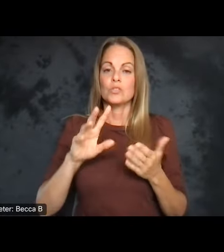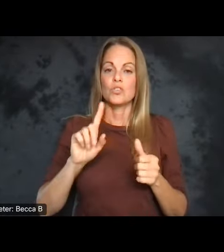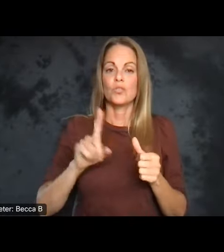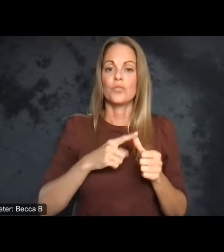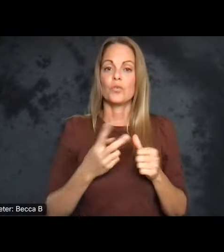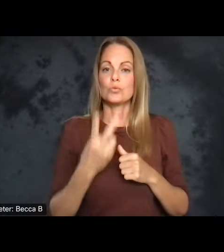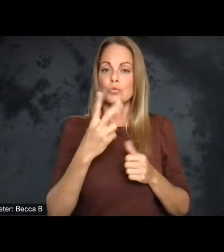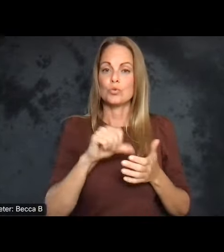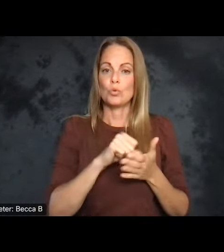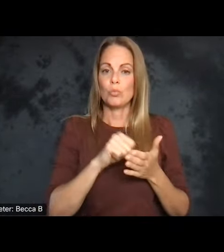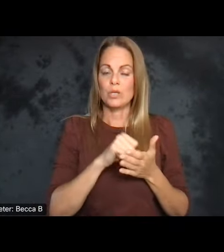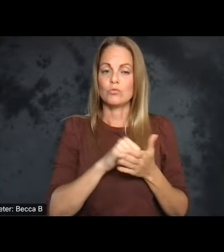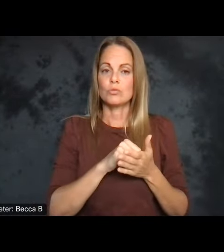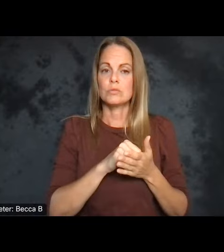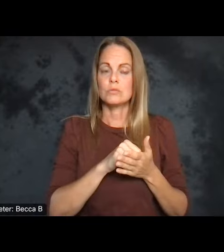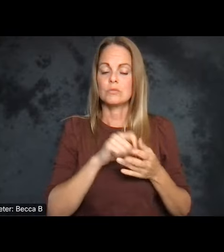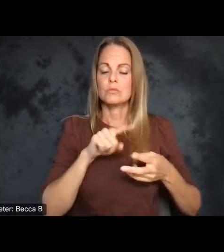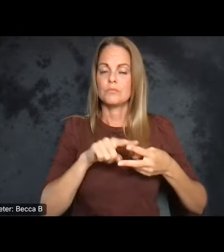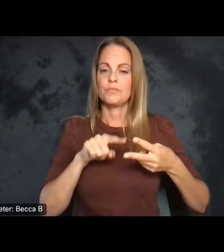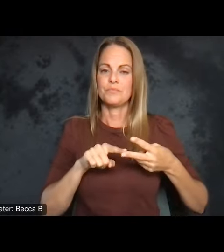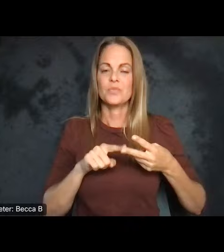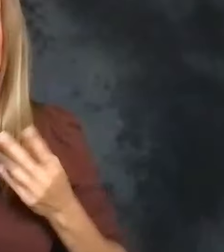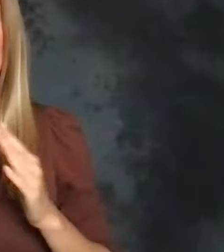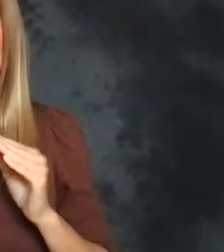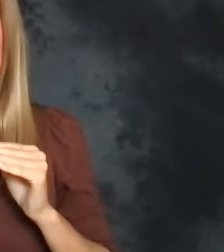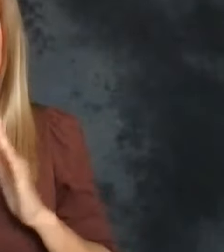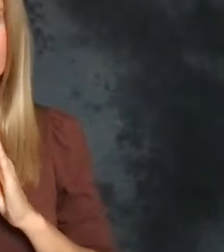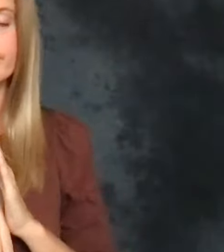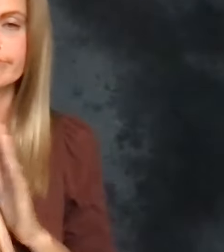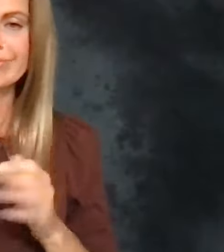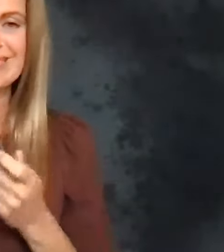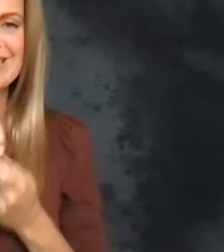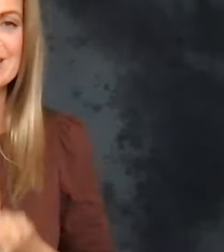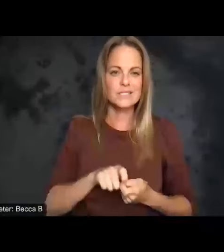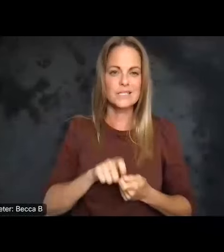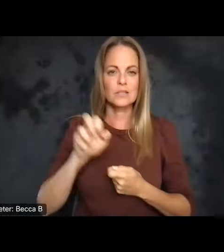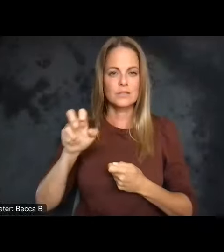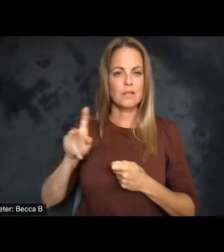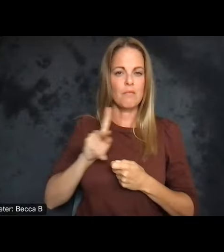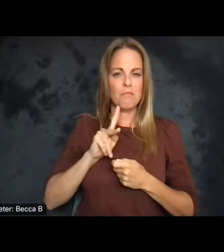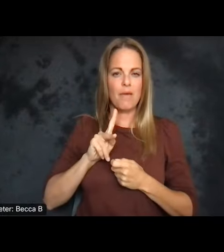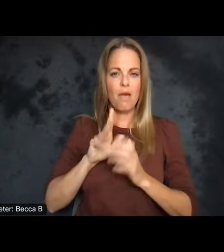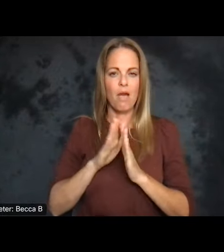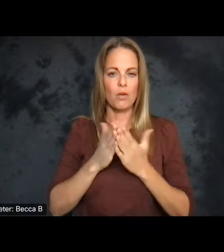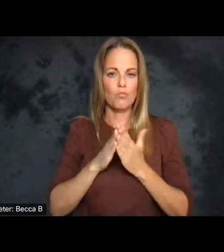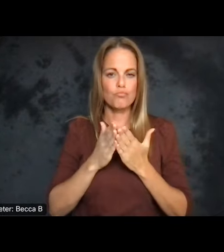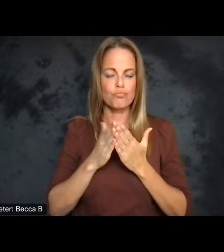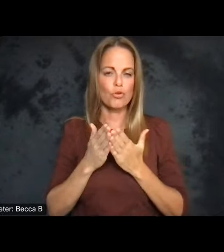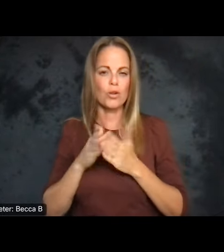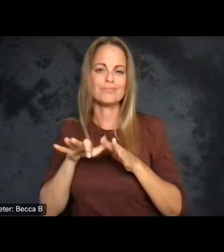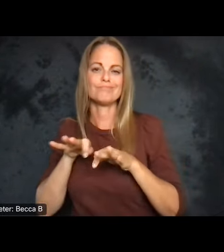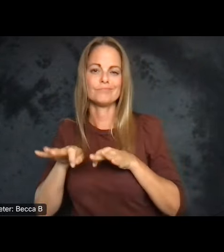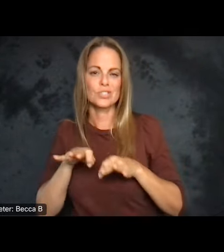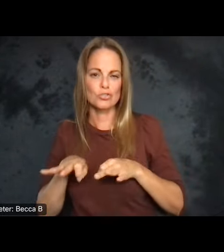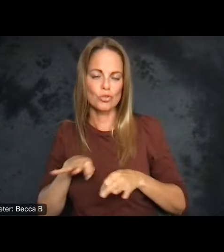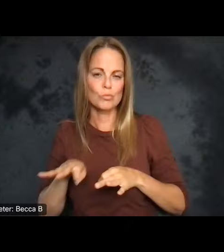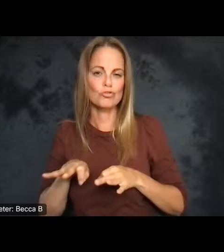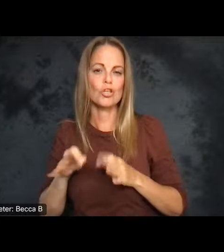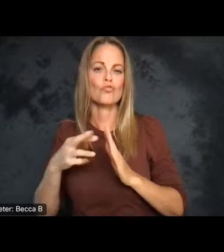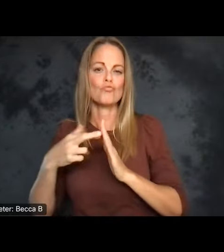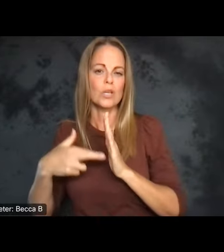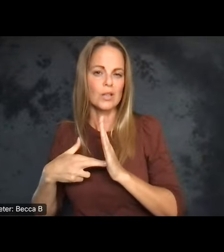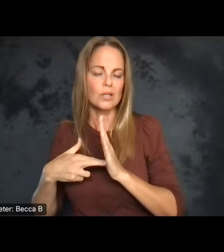and there's some greater detail that exists in the back of the books that talk about some of the descriptions and the regulations and statute that govern what we're